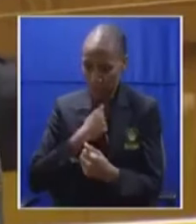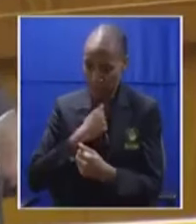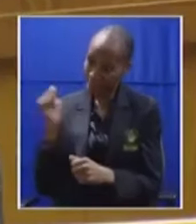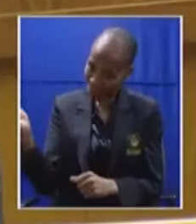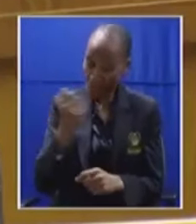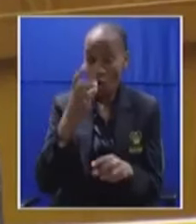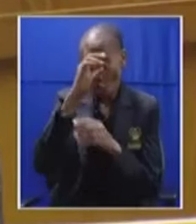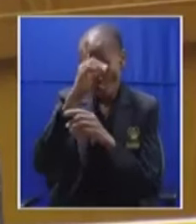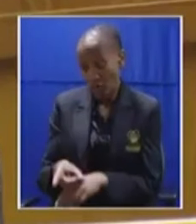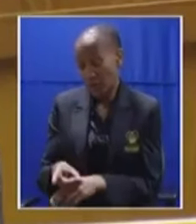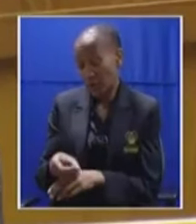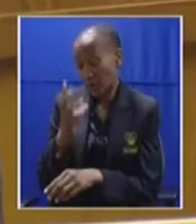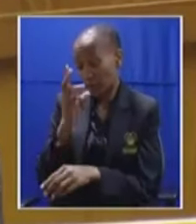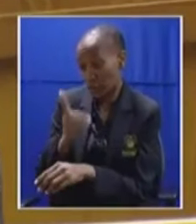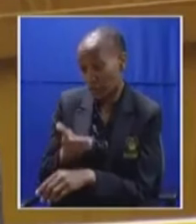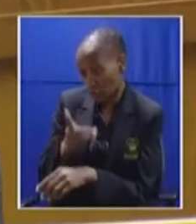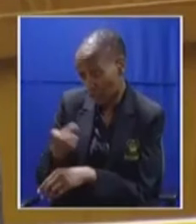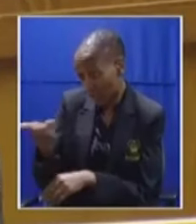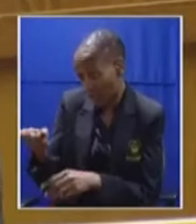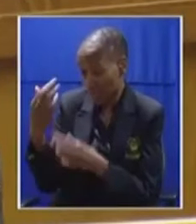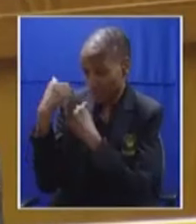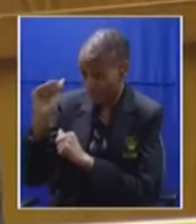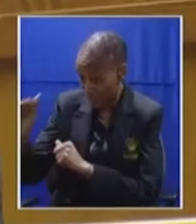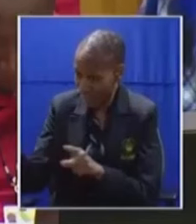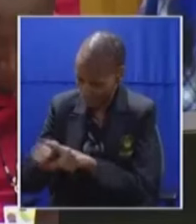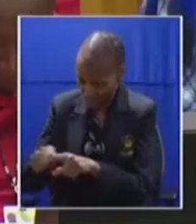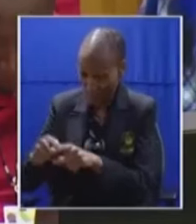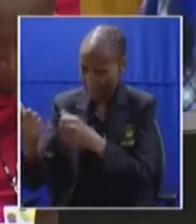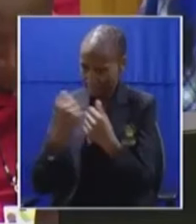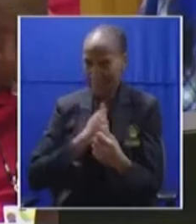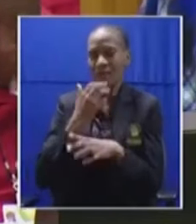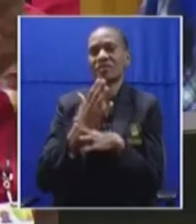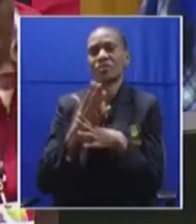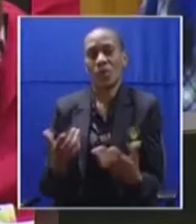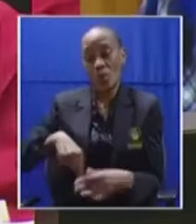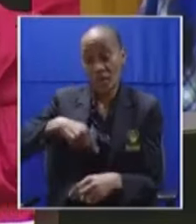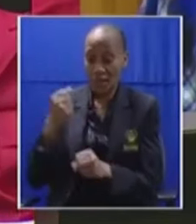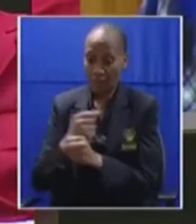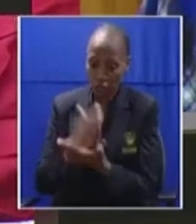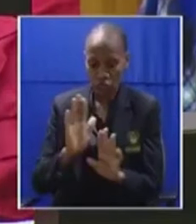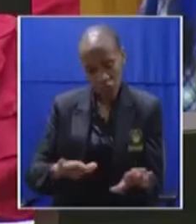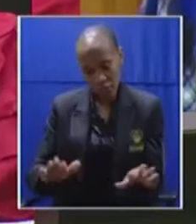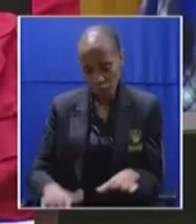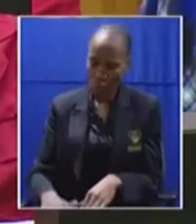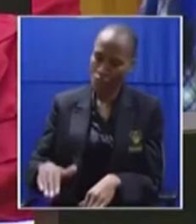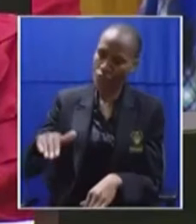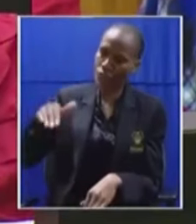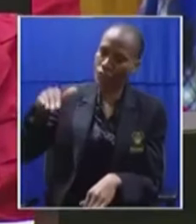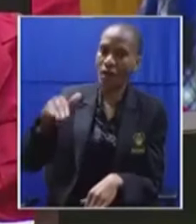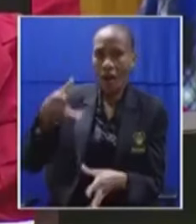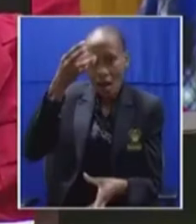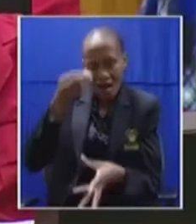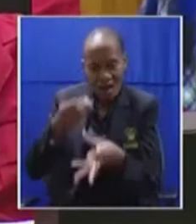your responsibility as much as it is mine to make sure that our children are well brought up